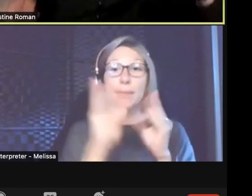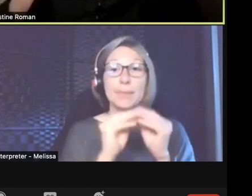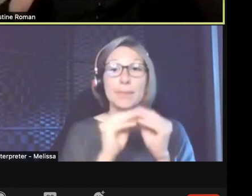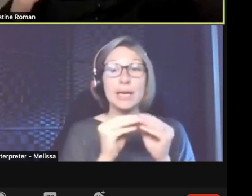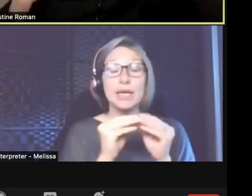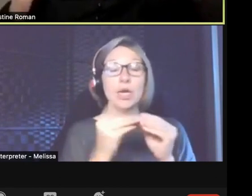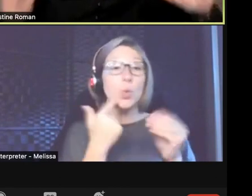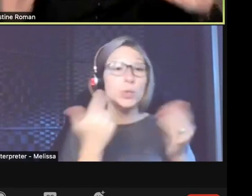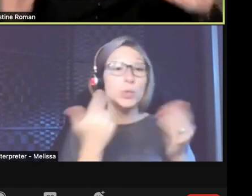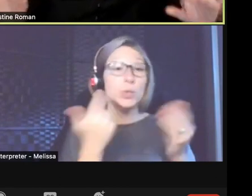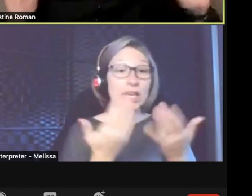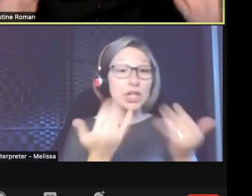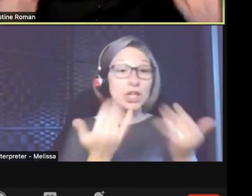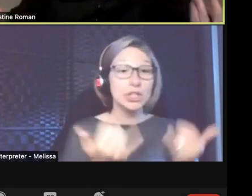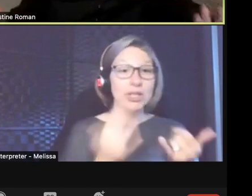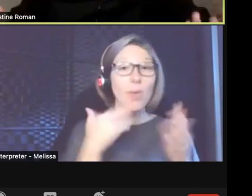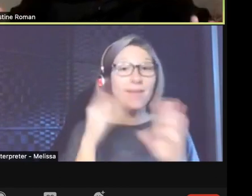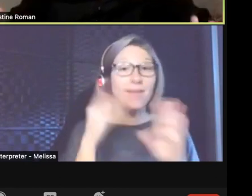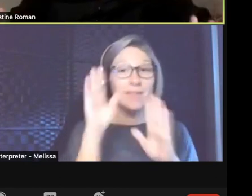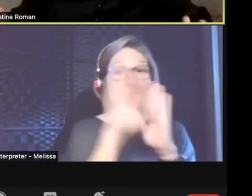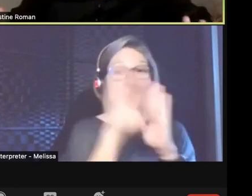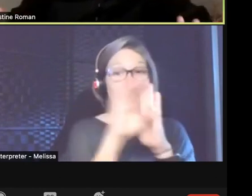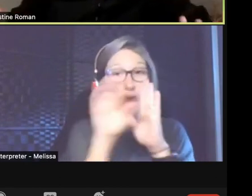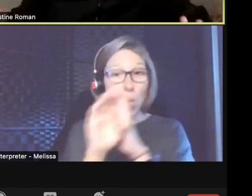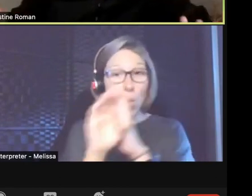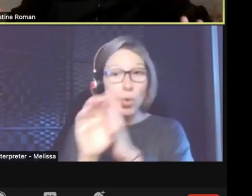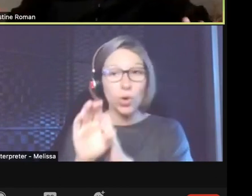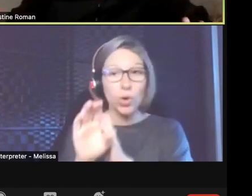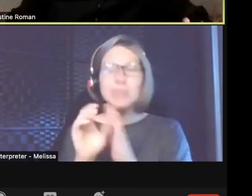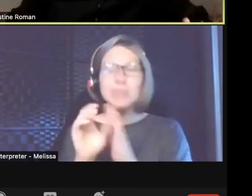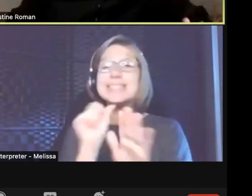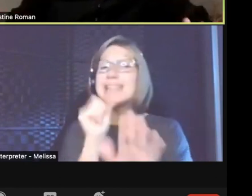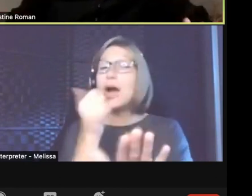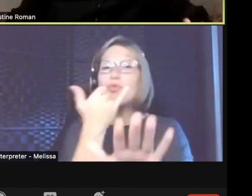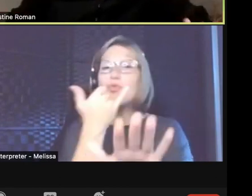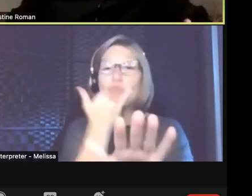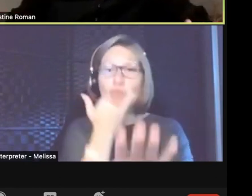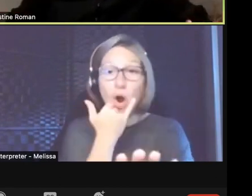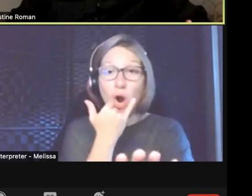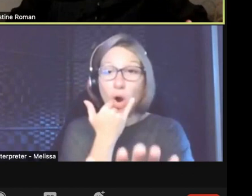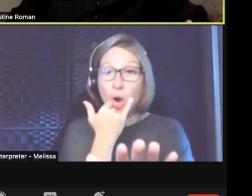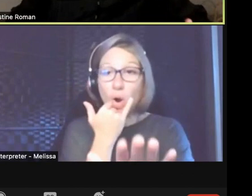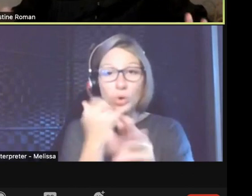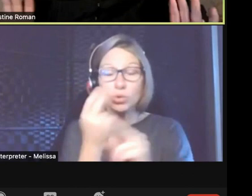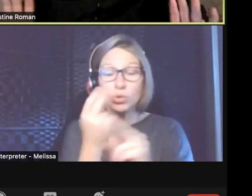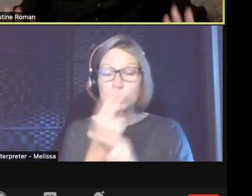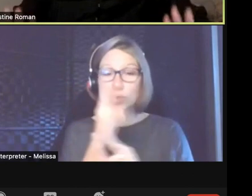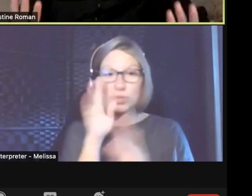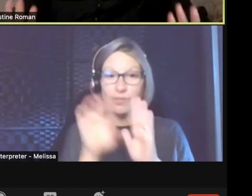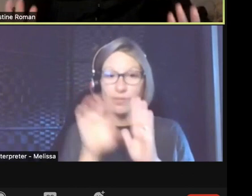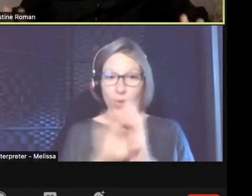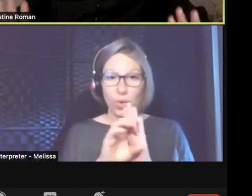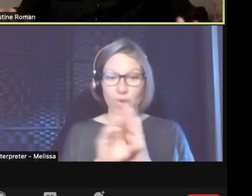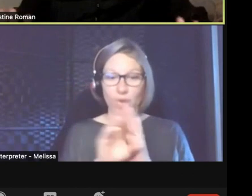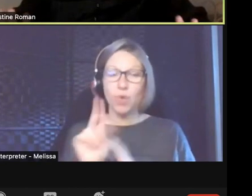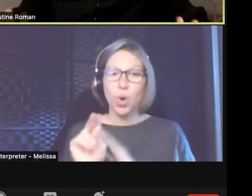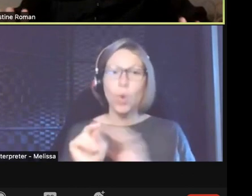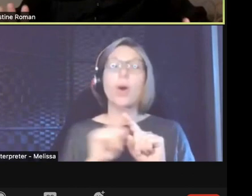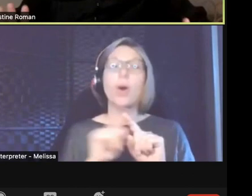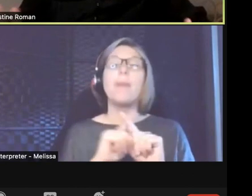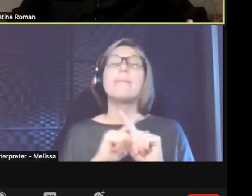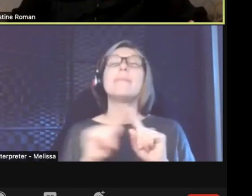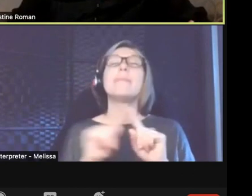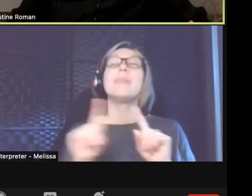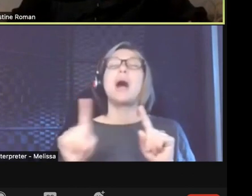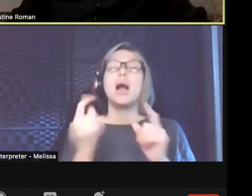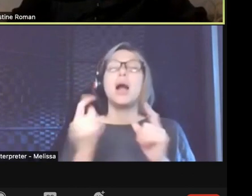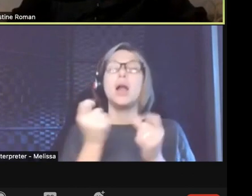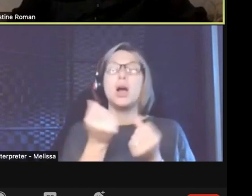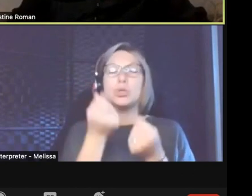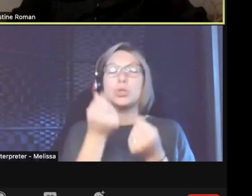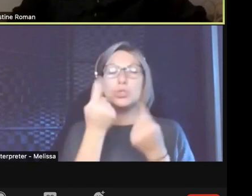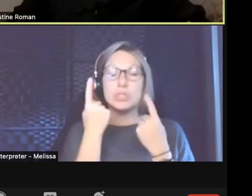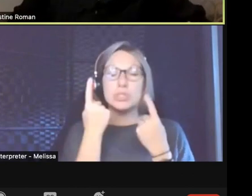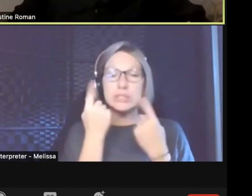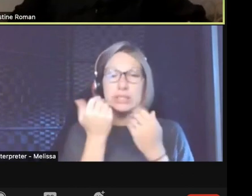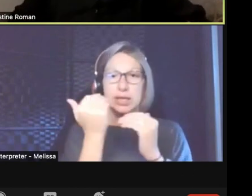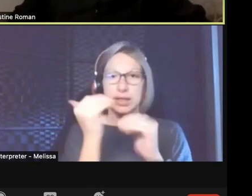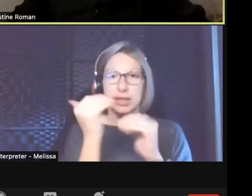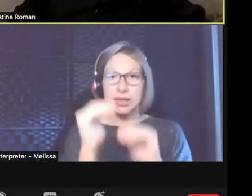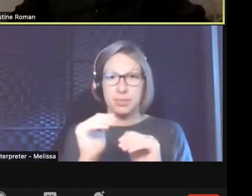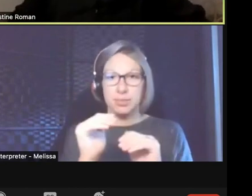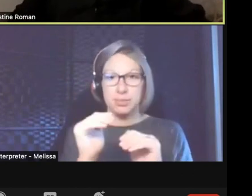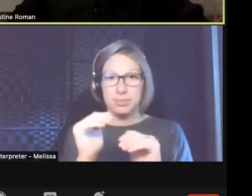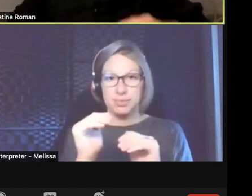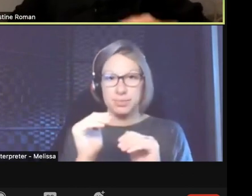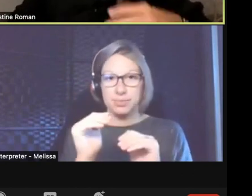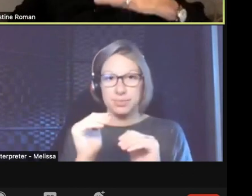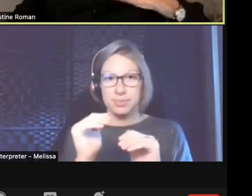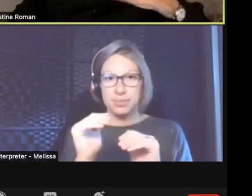and it's not wrong to use a photograph. But please understand the limitations of that, which